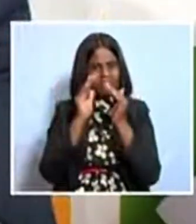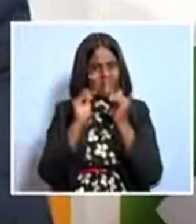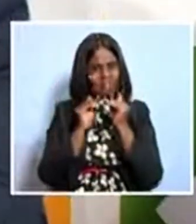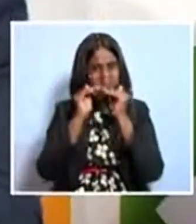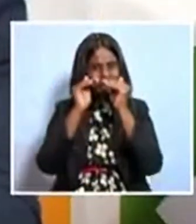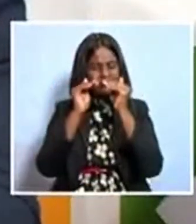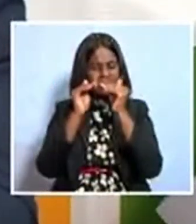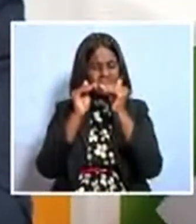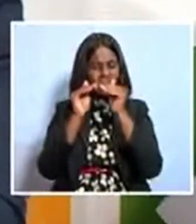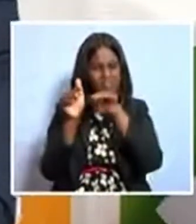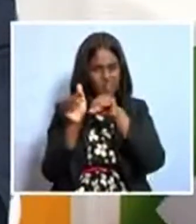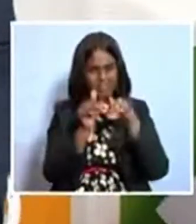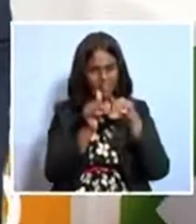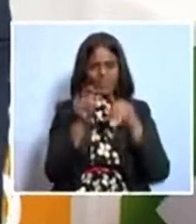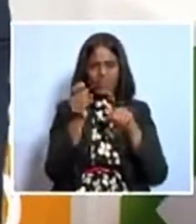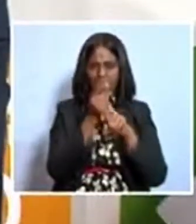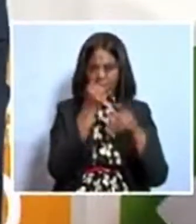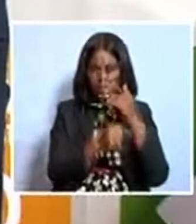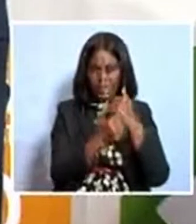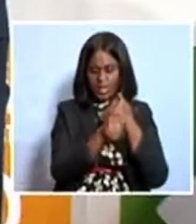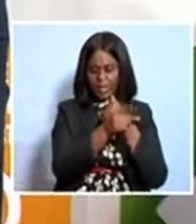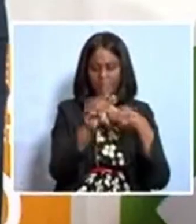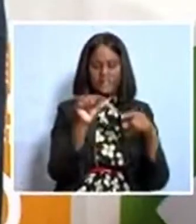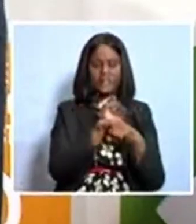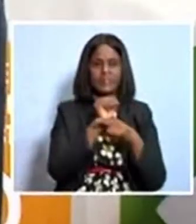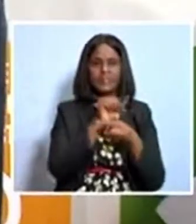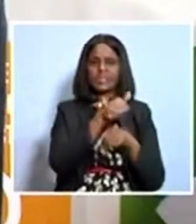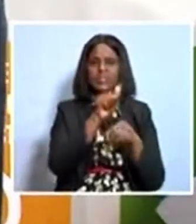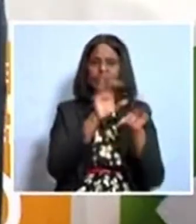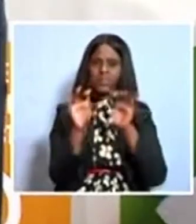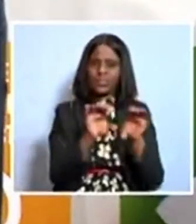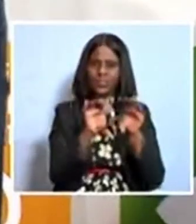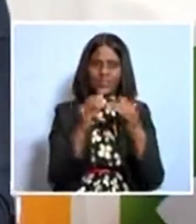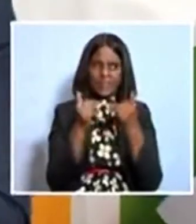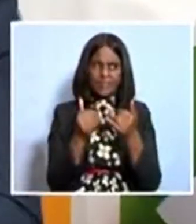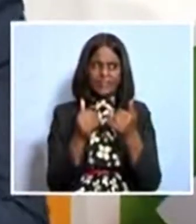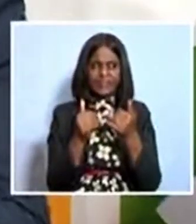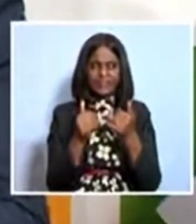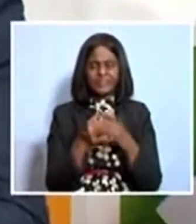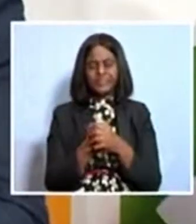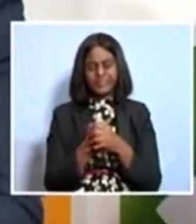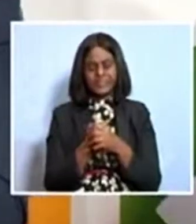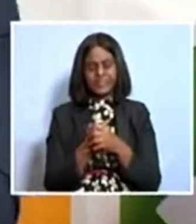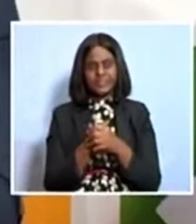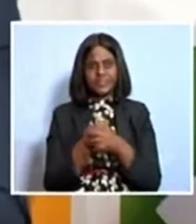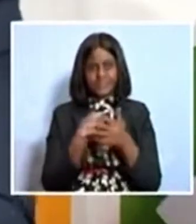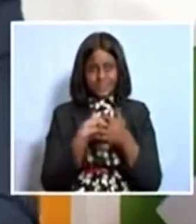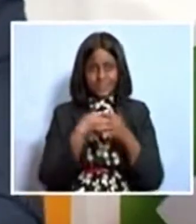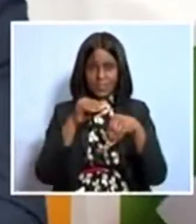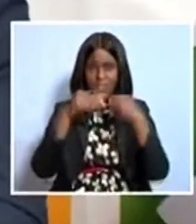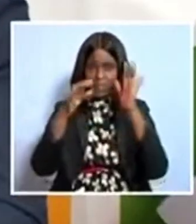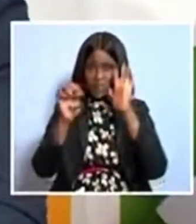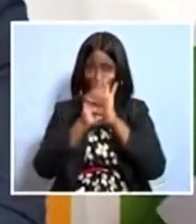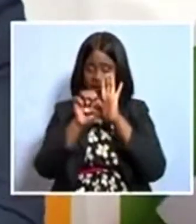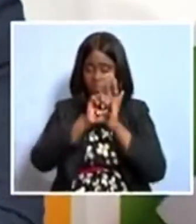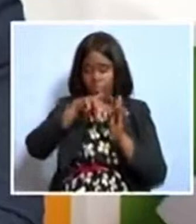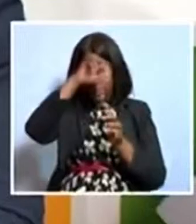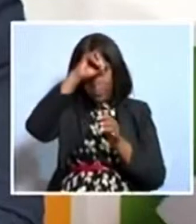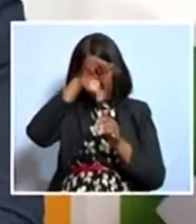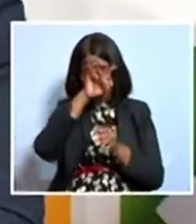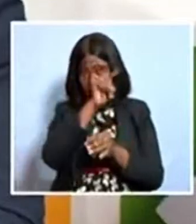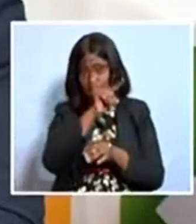away from, far away from what the vocational training is doing now. I'll give you an example of the mining